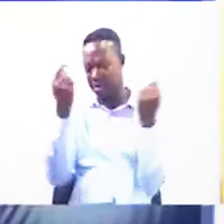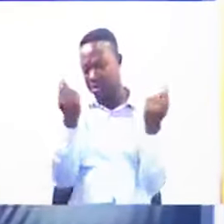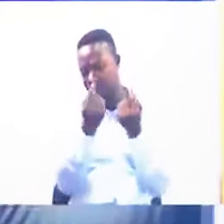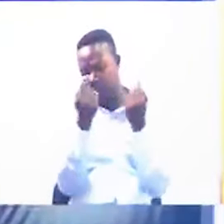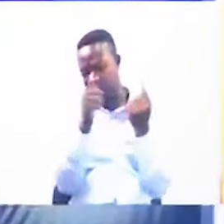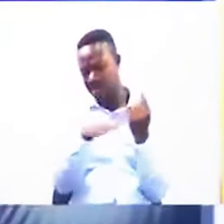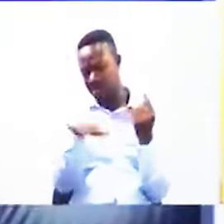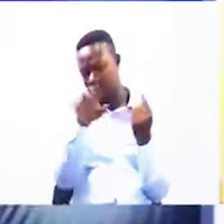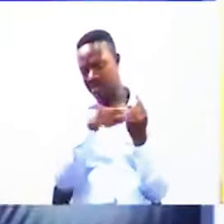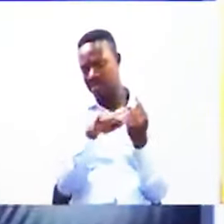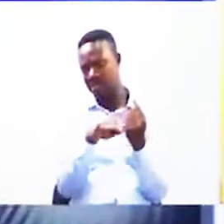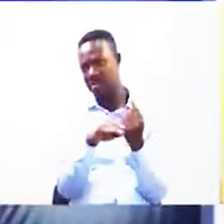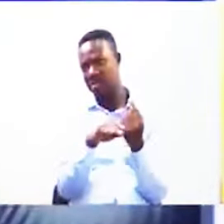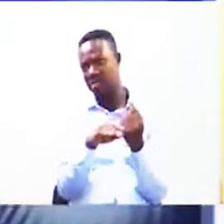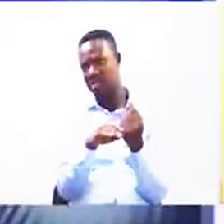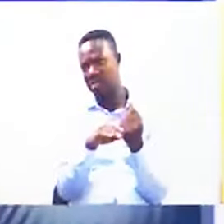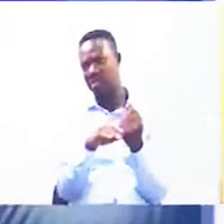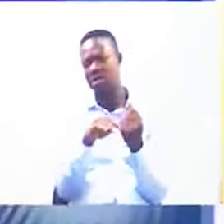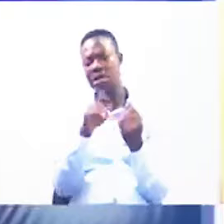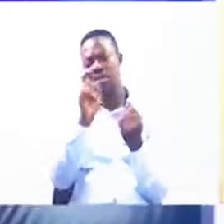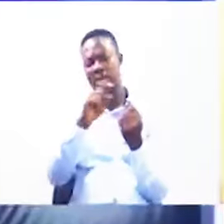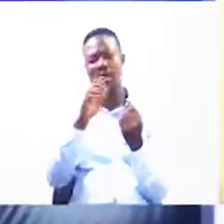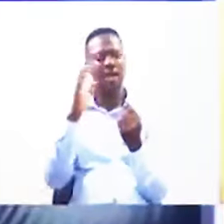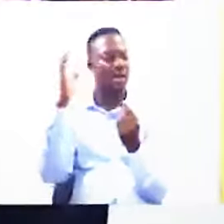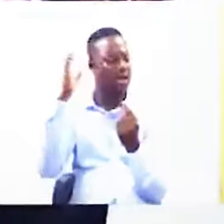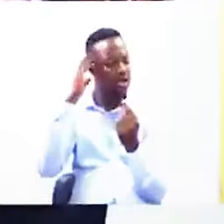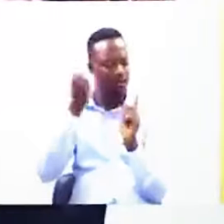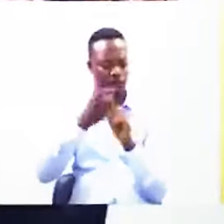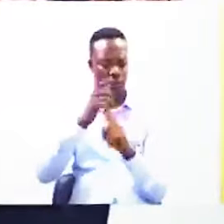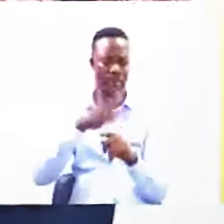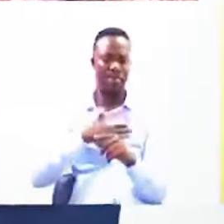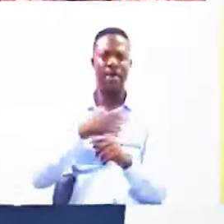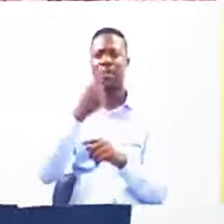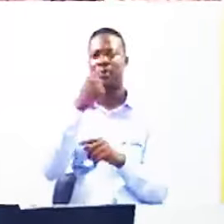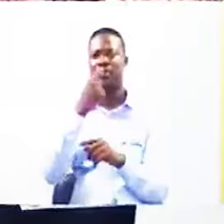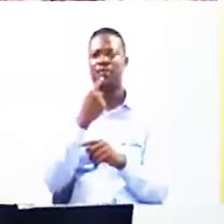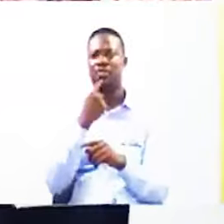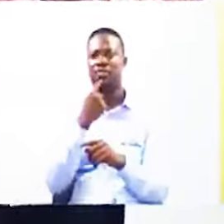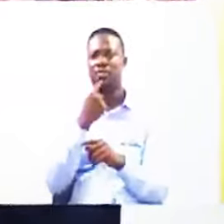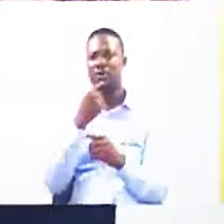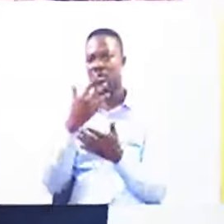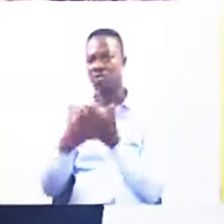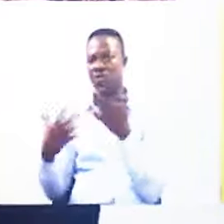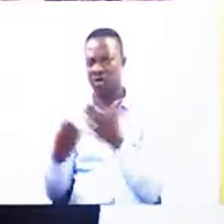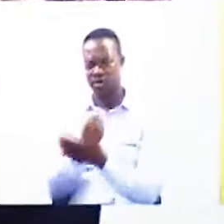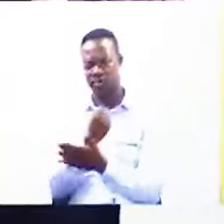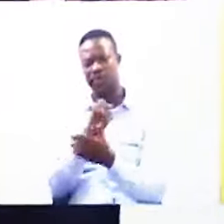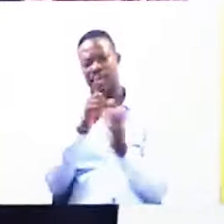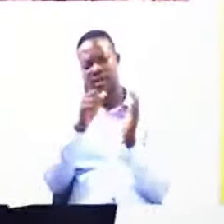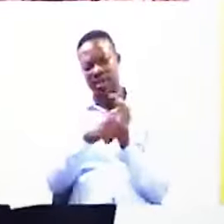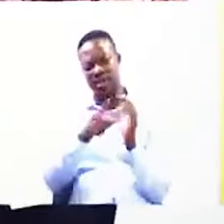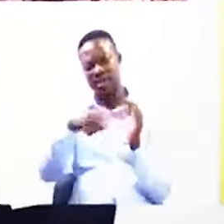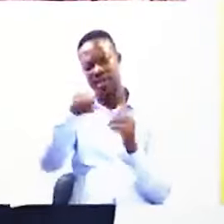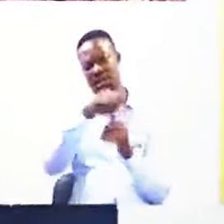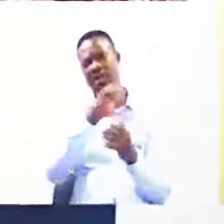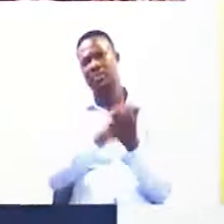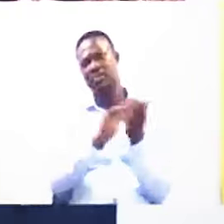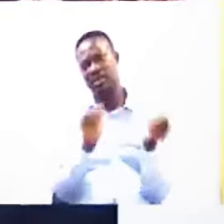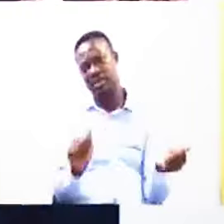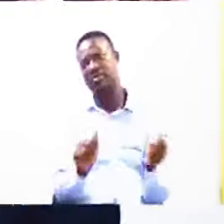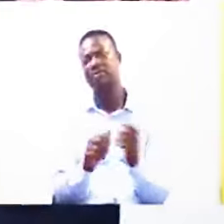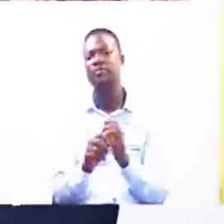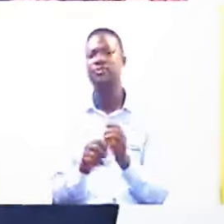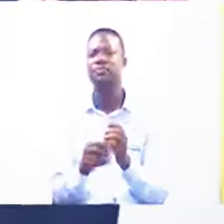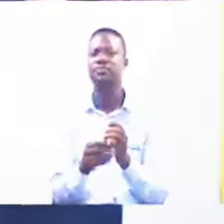hear from my lips the message of the gospel and believe. Yeah, it was so in Yimu